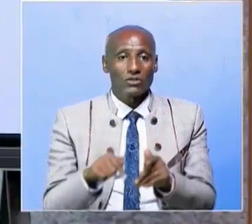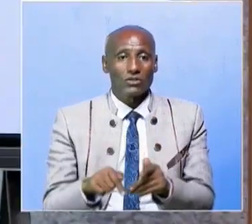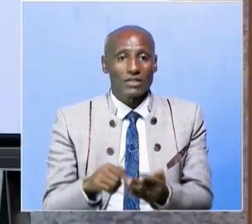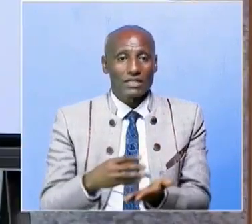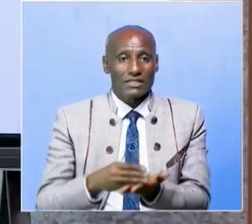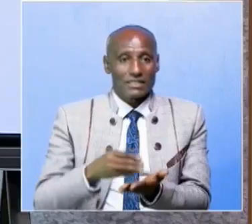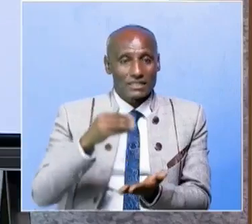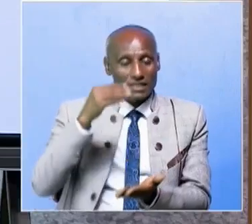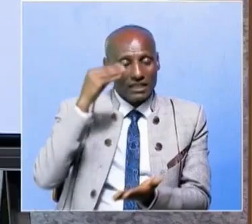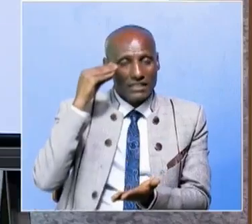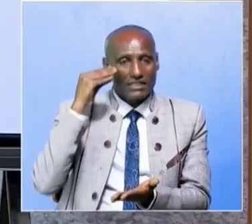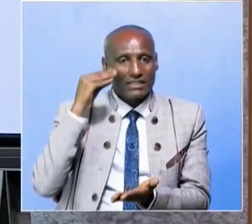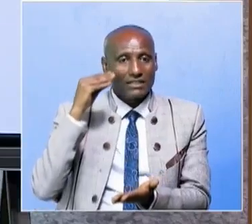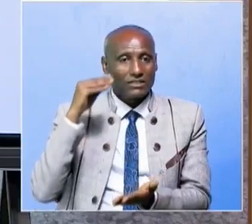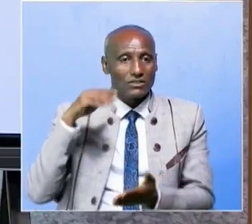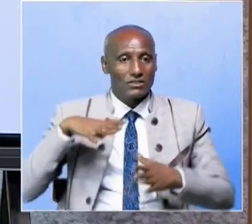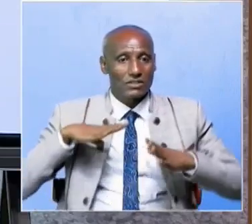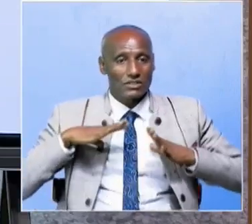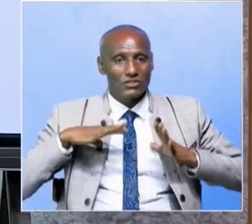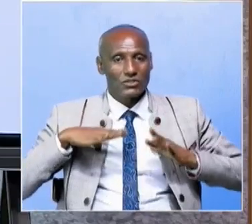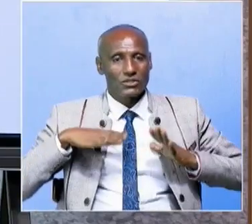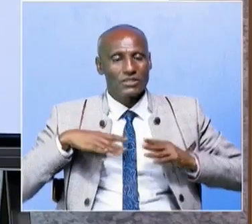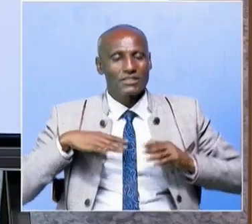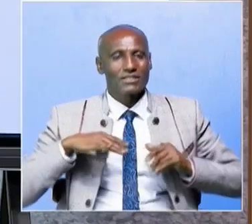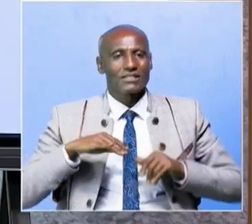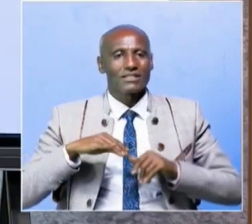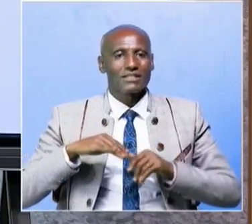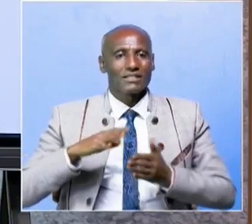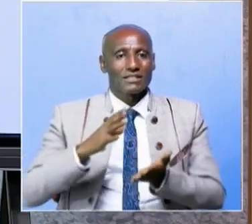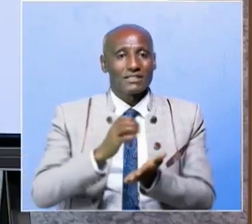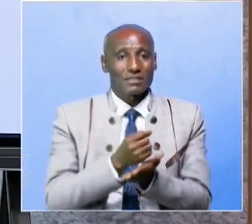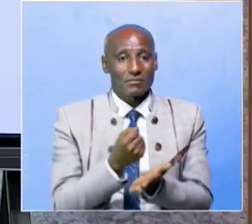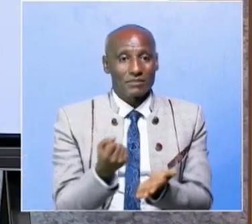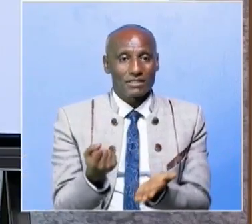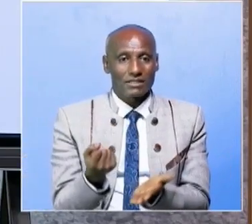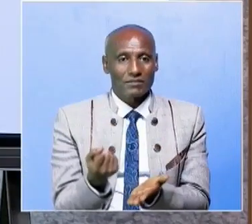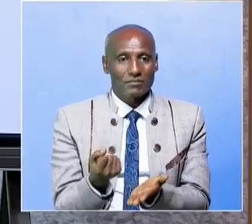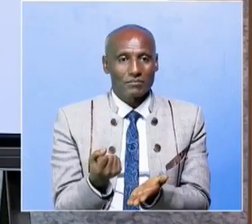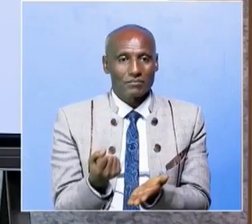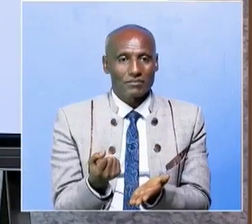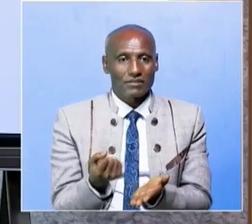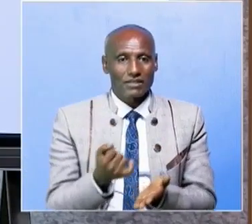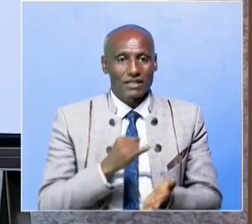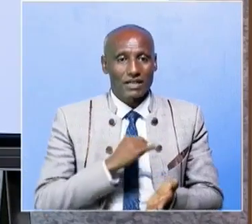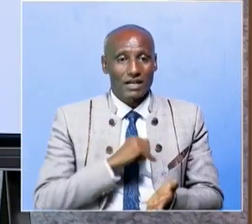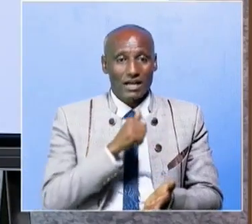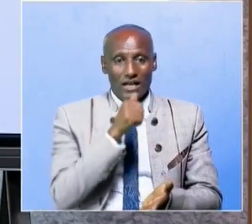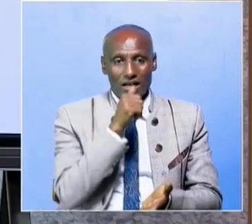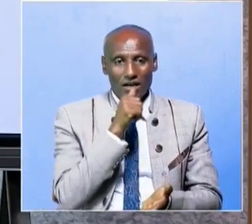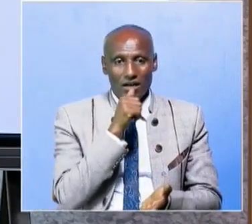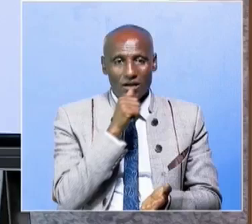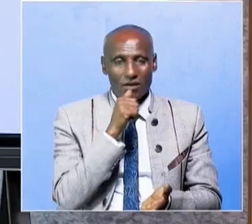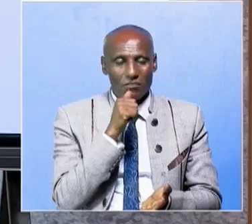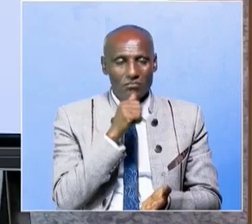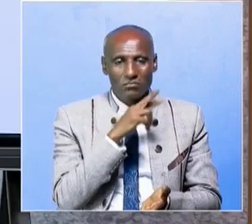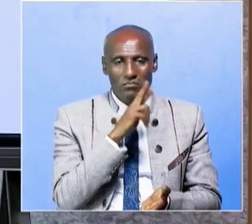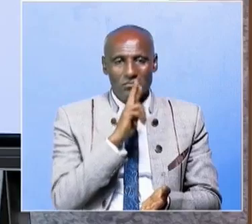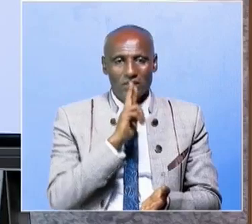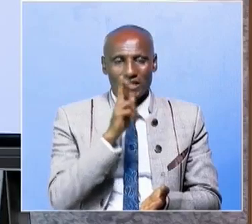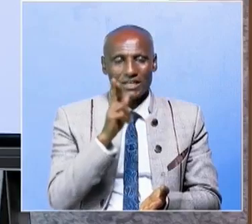all enjoyed it, and I hope you all got something out of it. And I'm really sure you're going to use all of